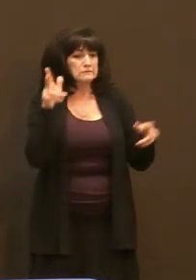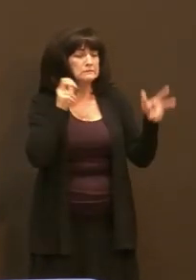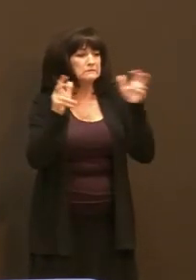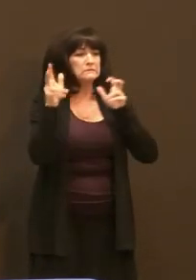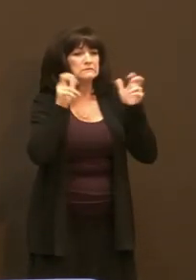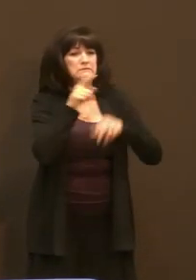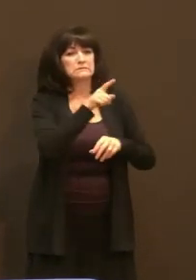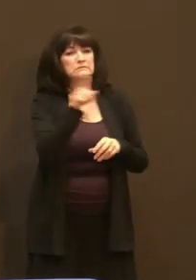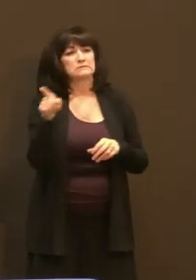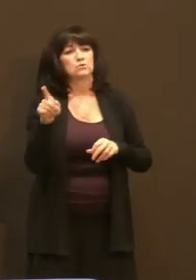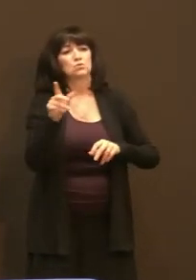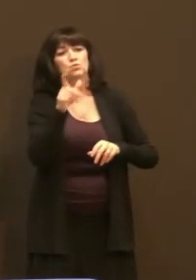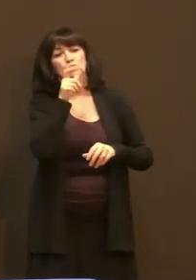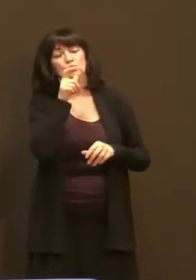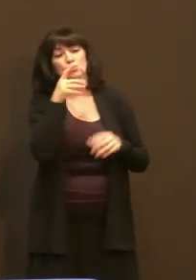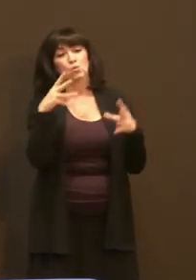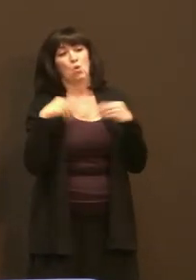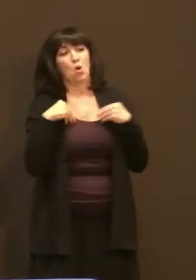a